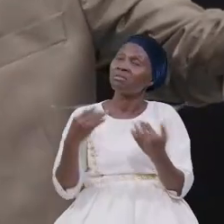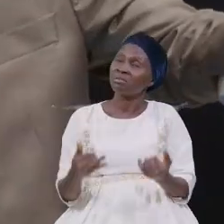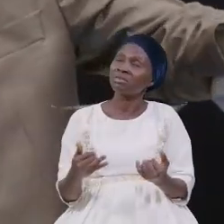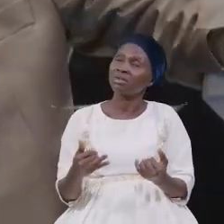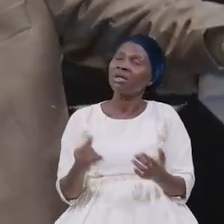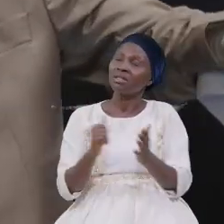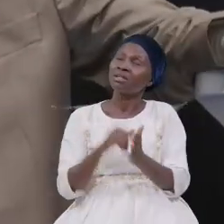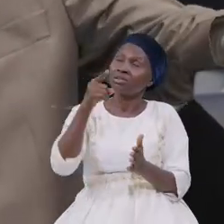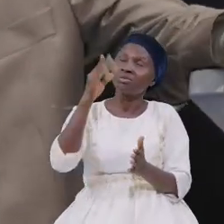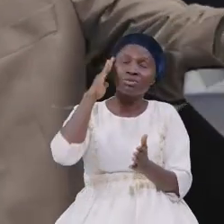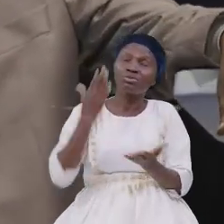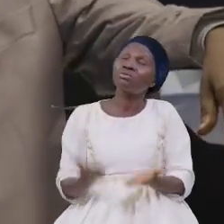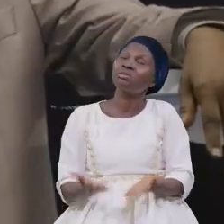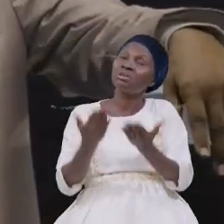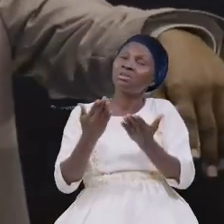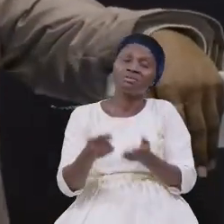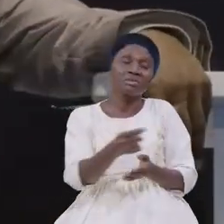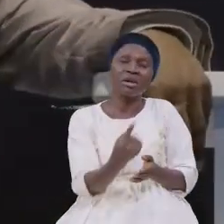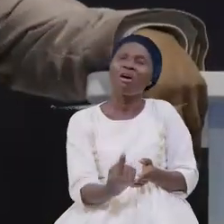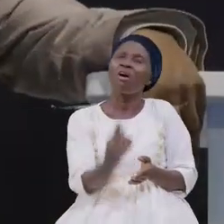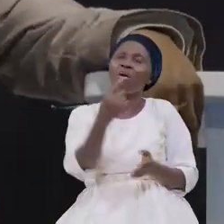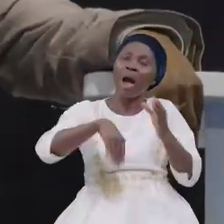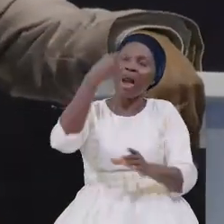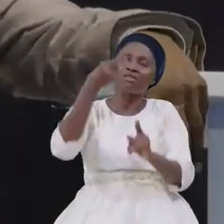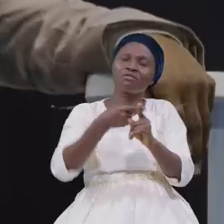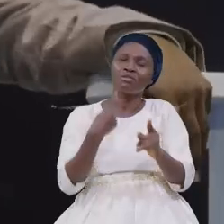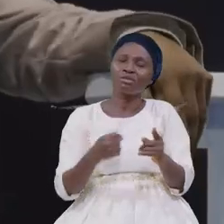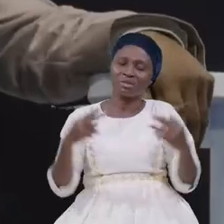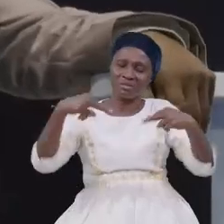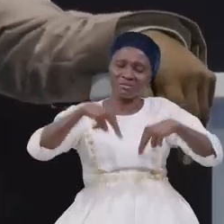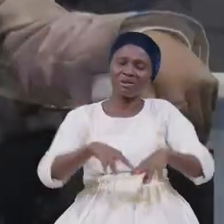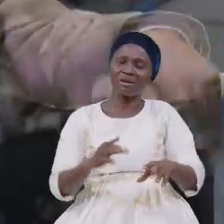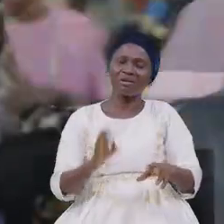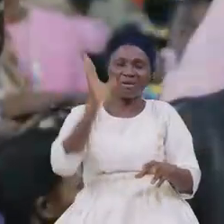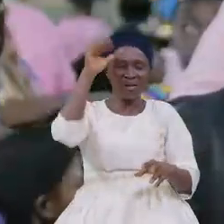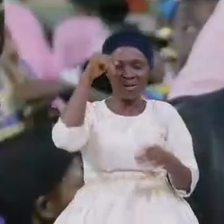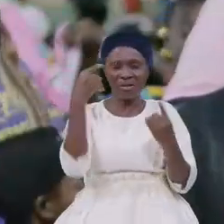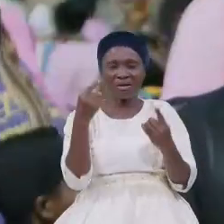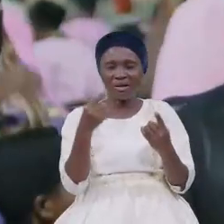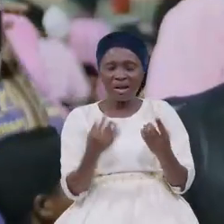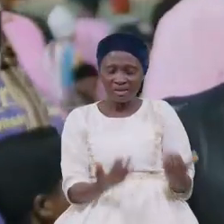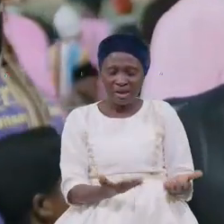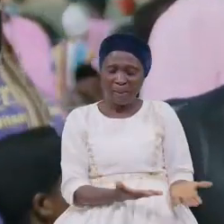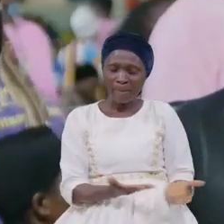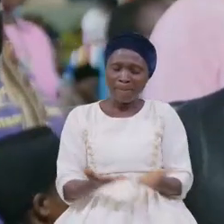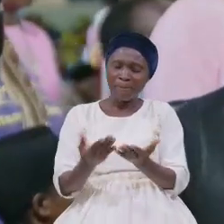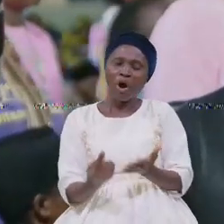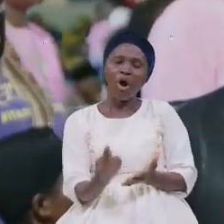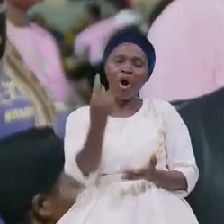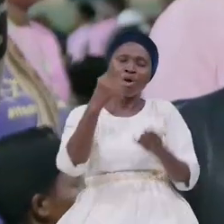from the valley of rebellion onto the mountaintop of your righteousness.